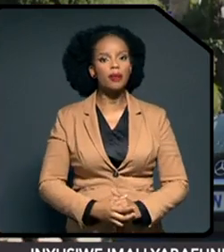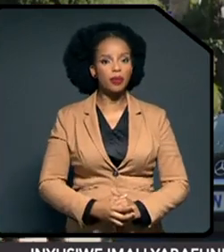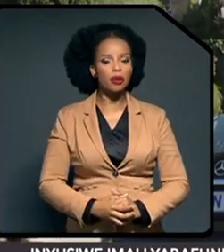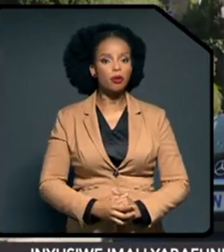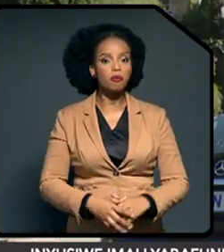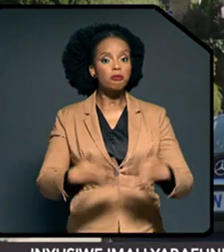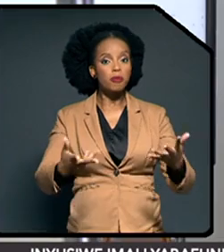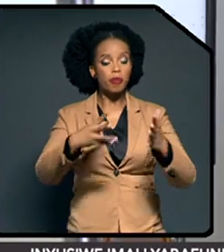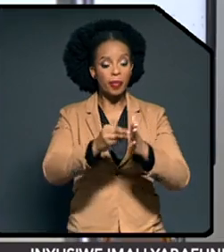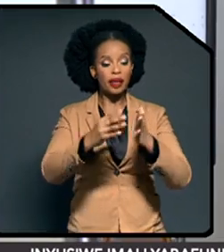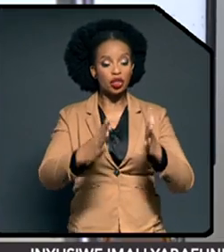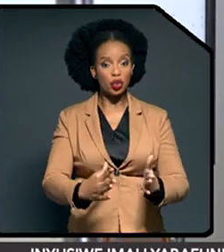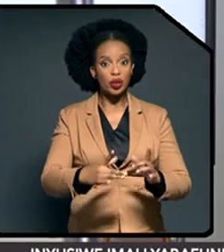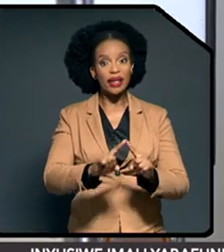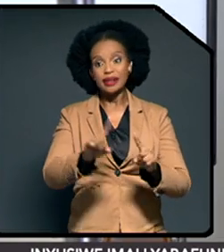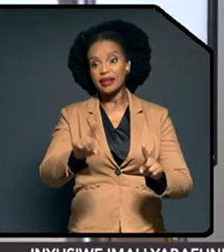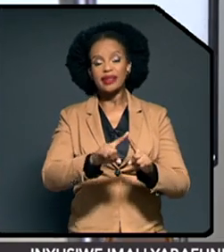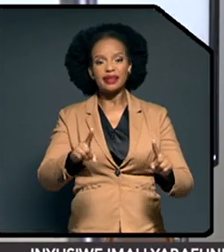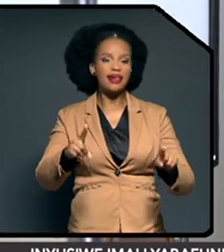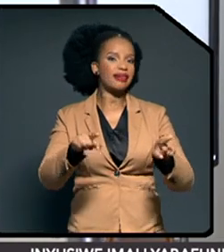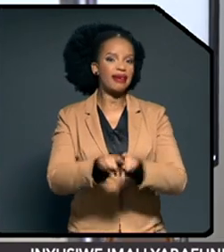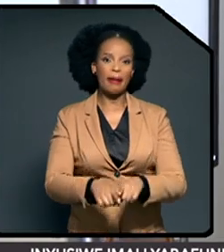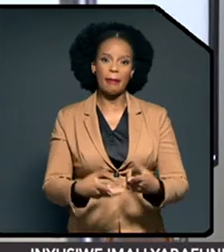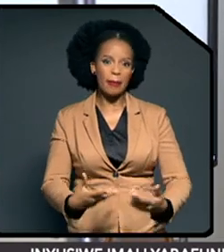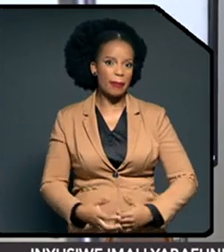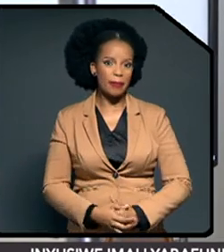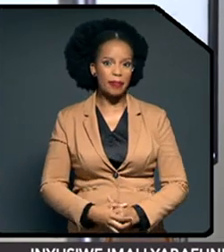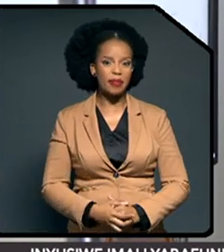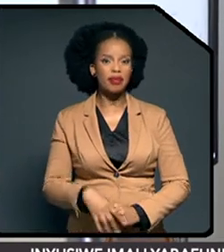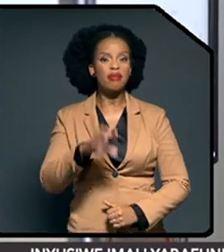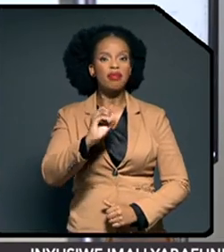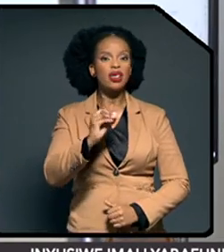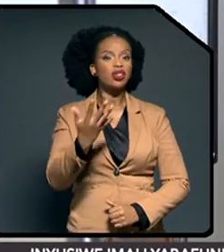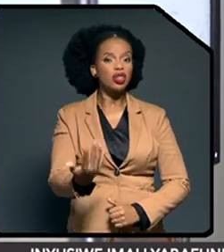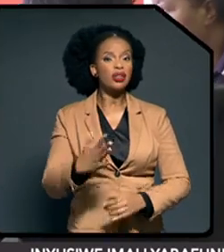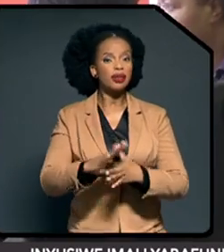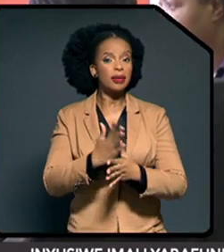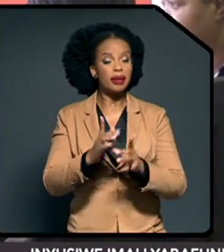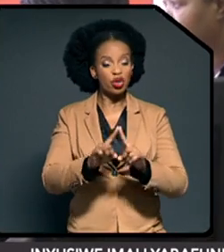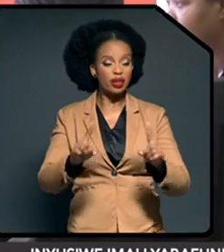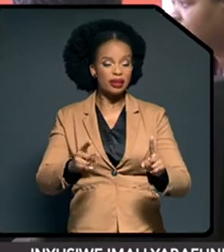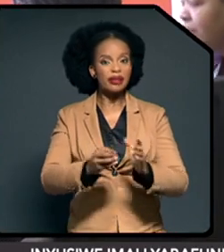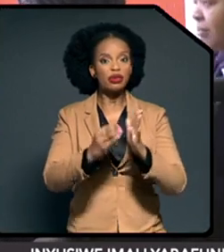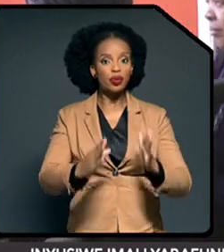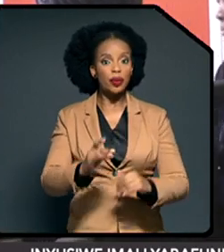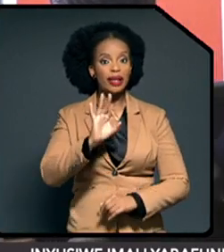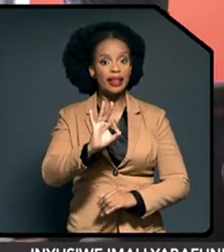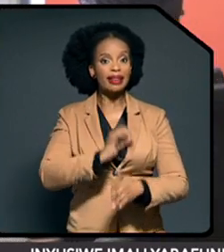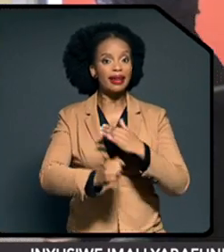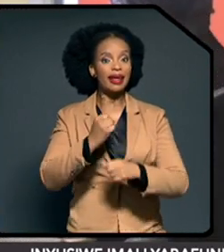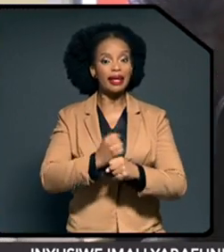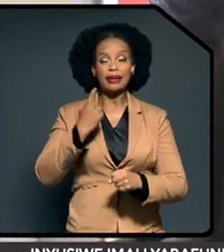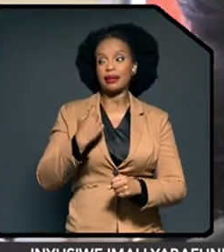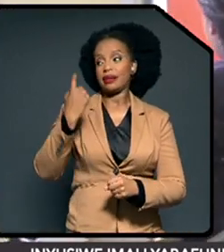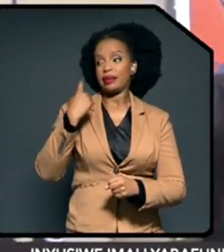the students are not different. And because the students in the past 3 years had not experienced any